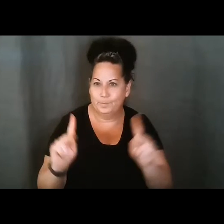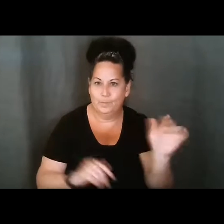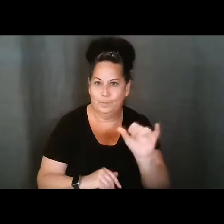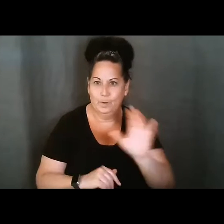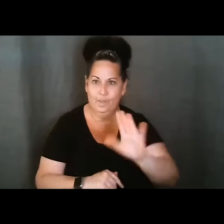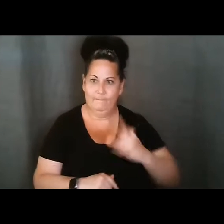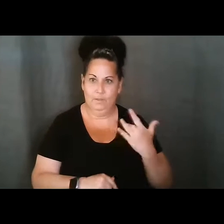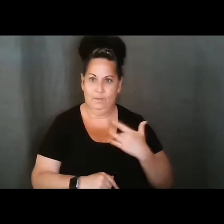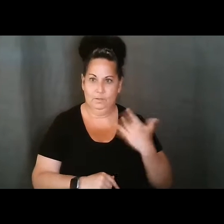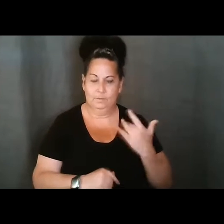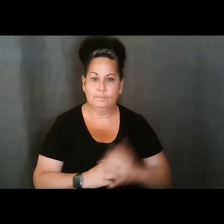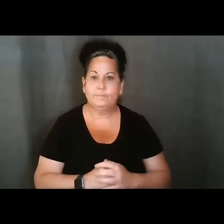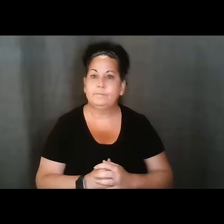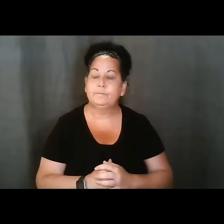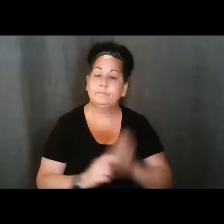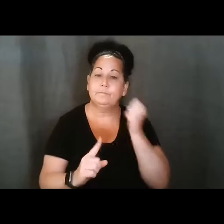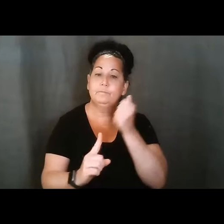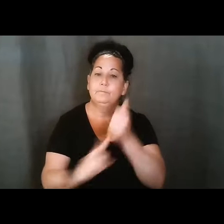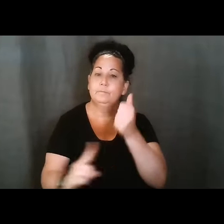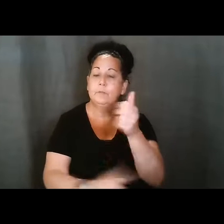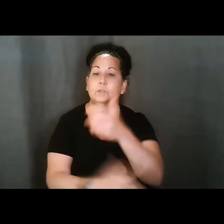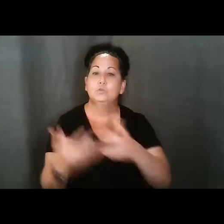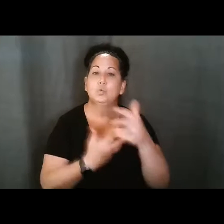The impact of social-emotional learning.